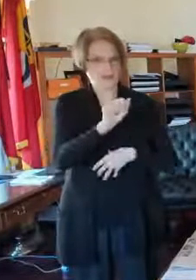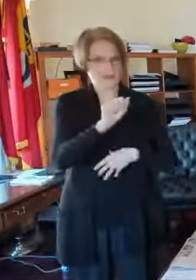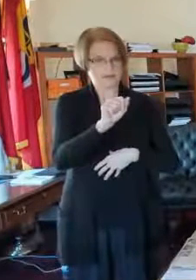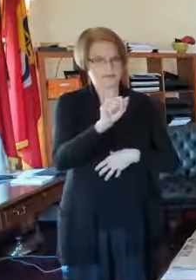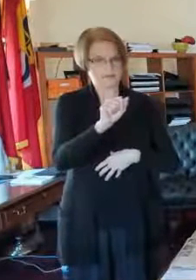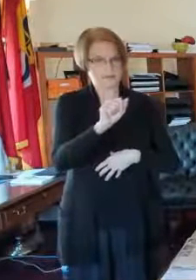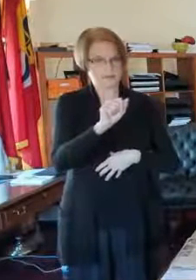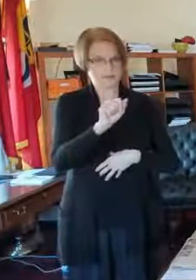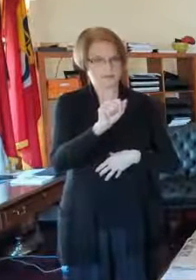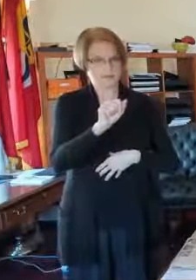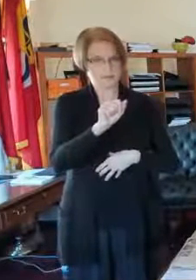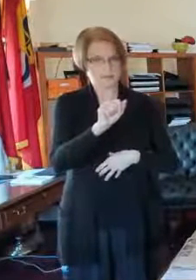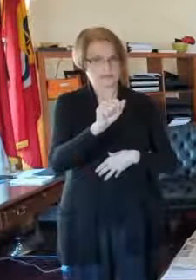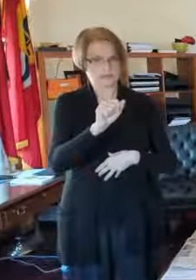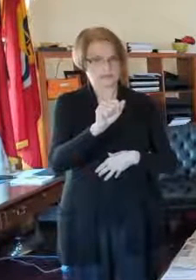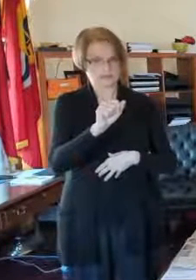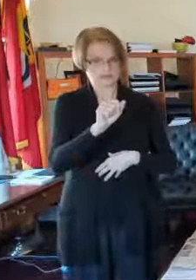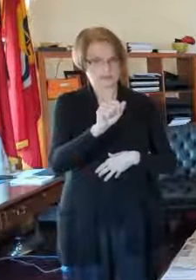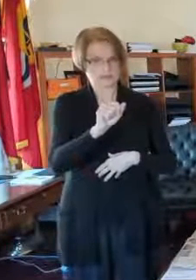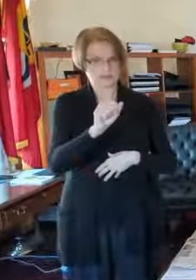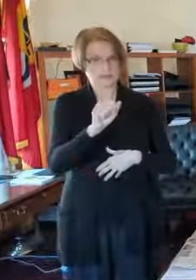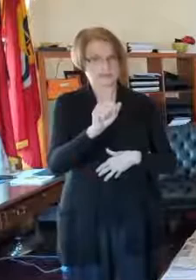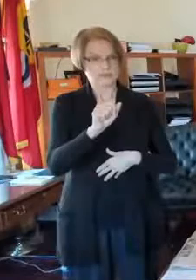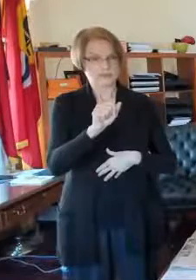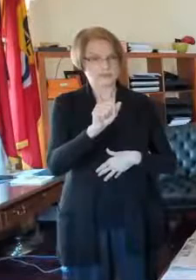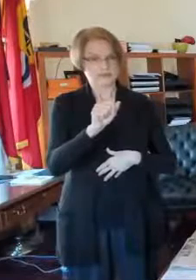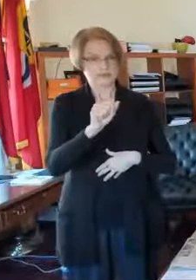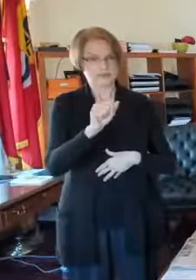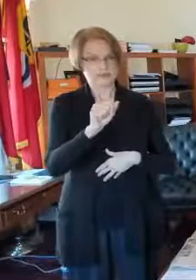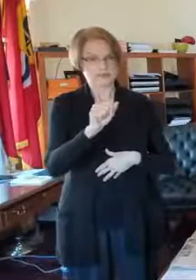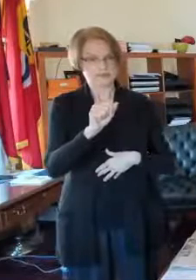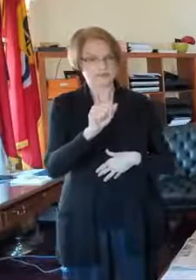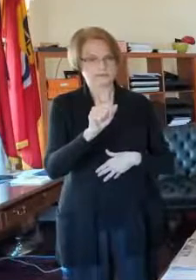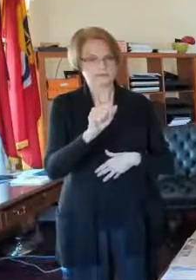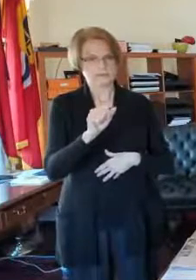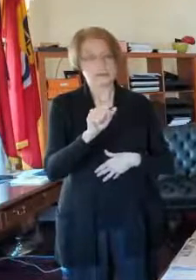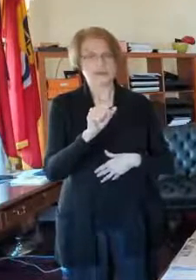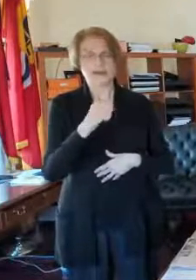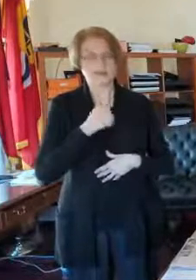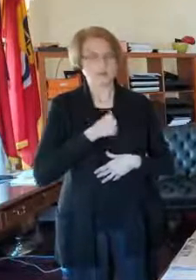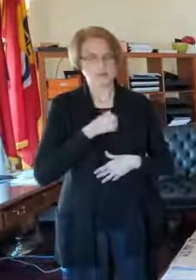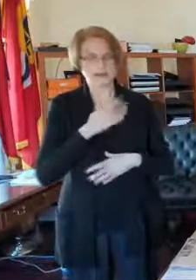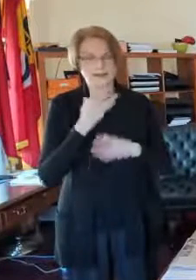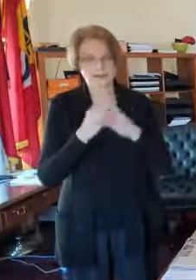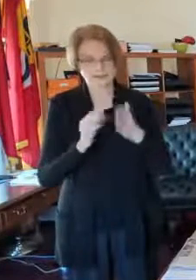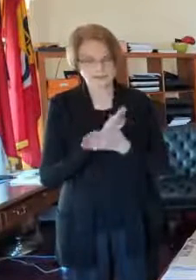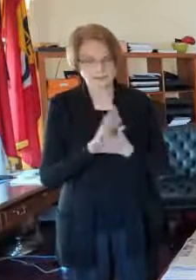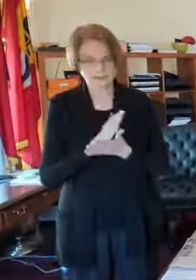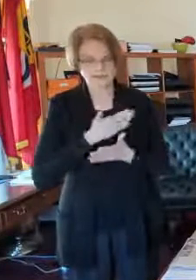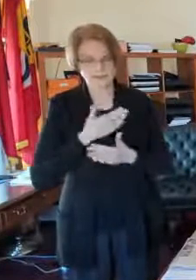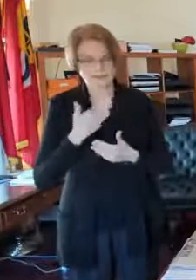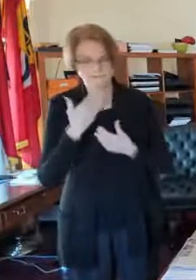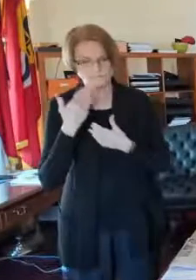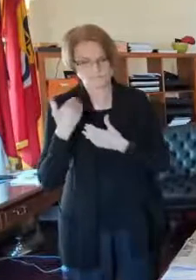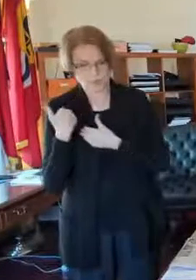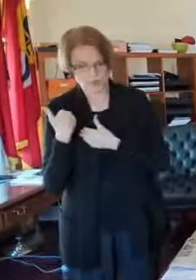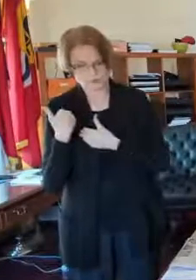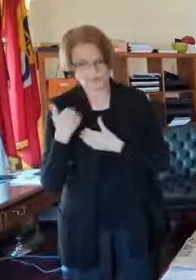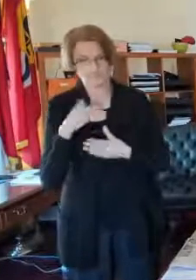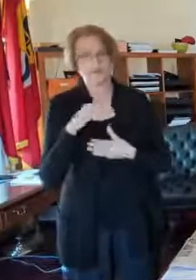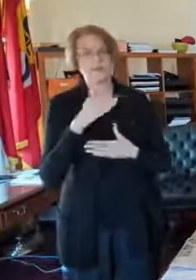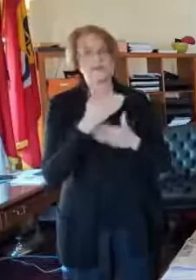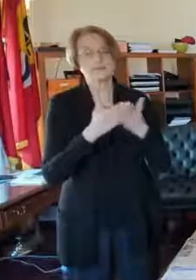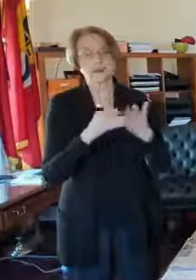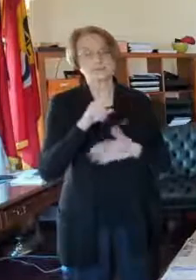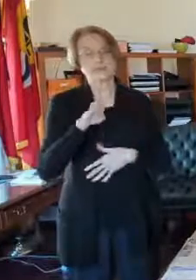in tier phase 1, I'm missing a piece of paper here. That's my own fault. That's phase 1B